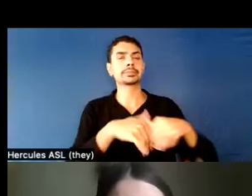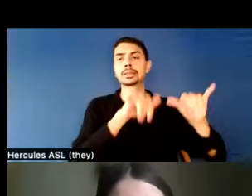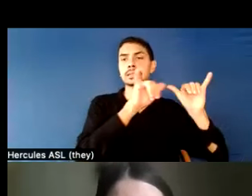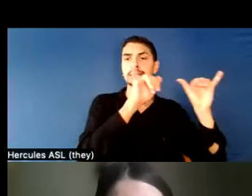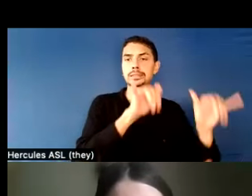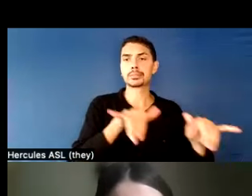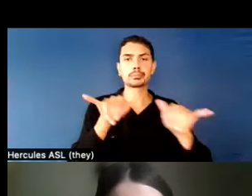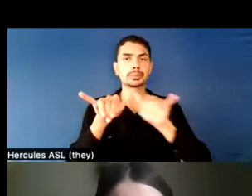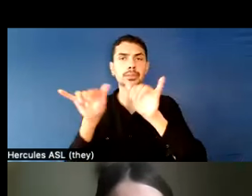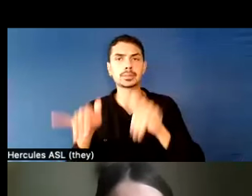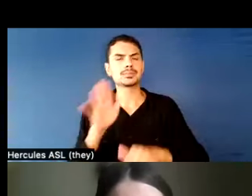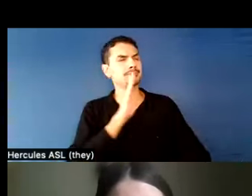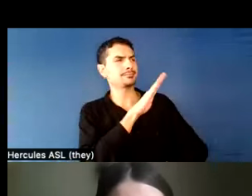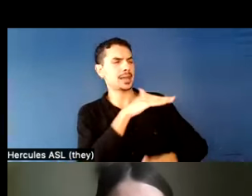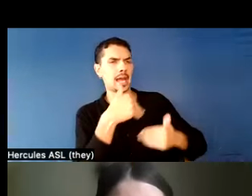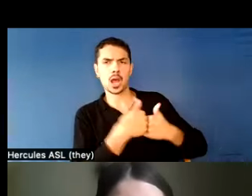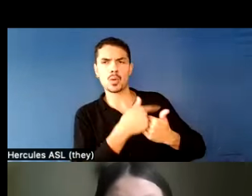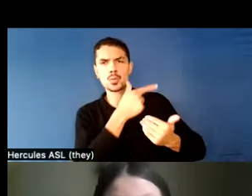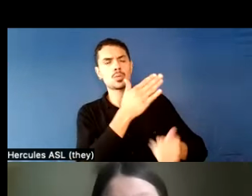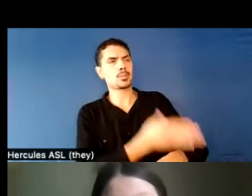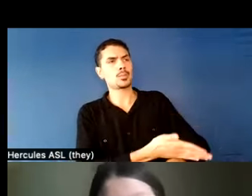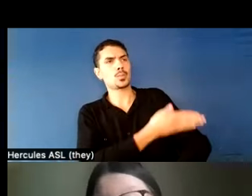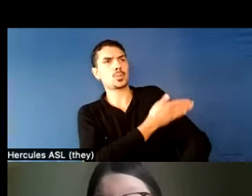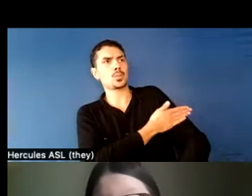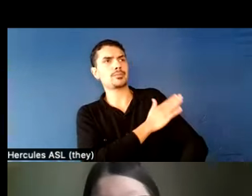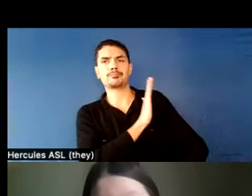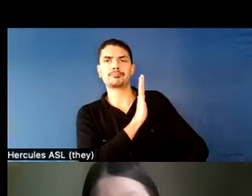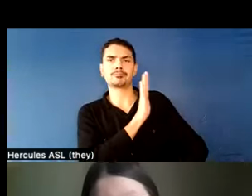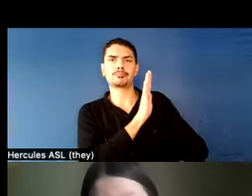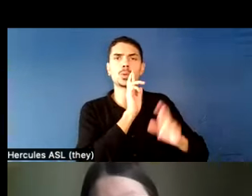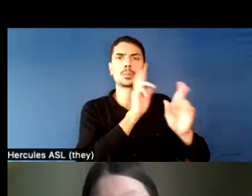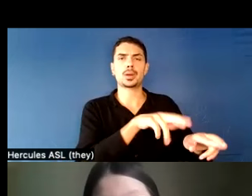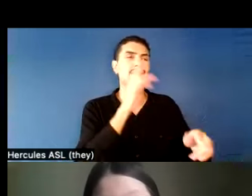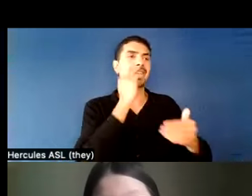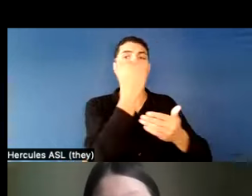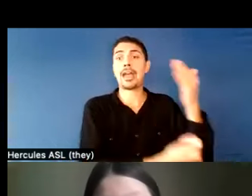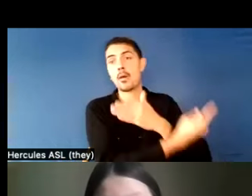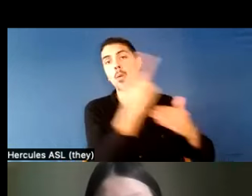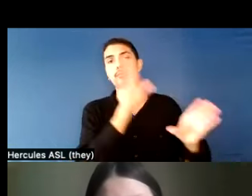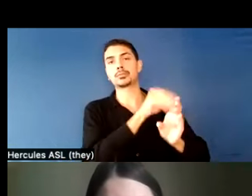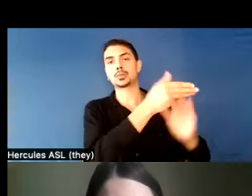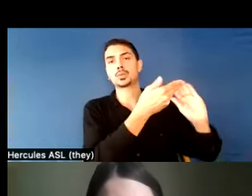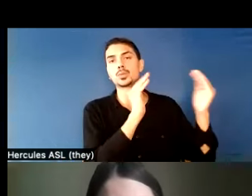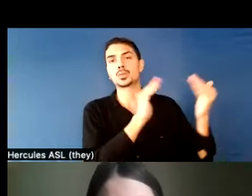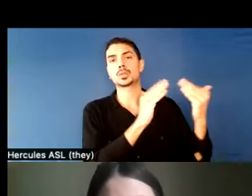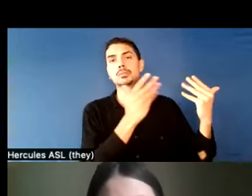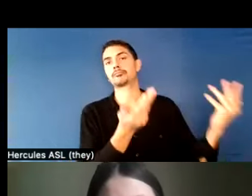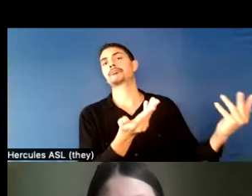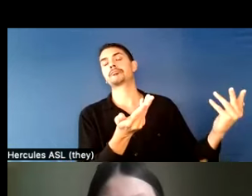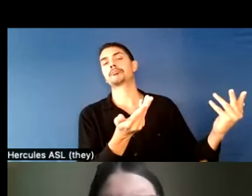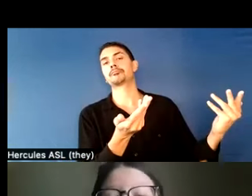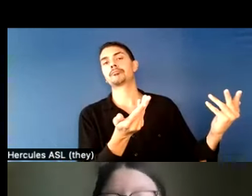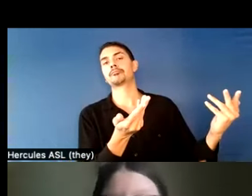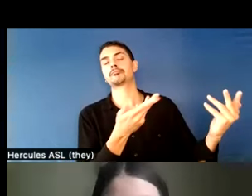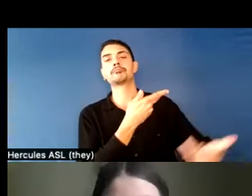out how are you improving the response for everyone in your community. And you're dealing